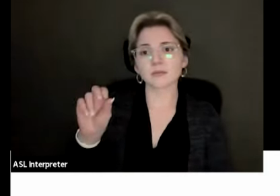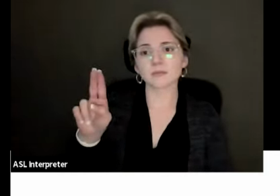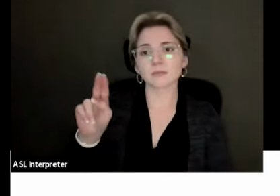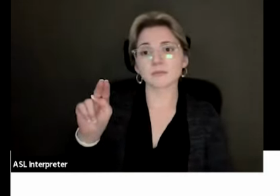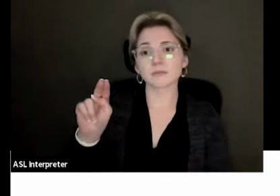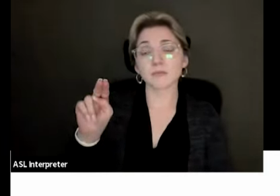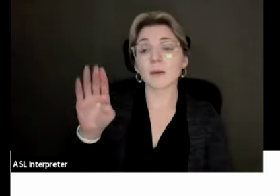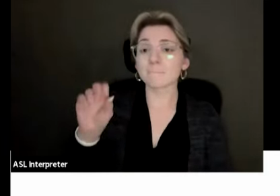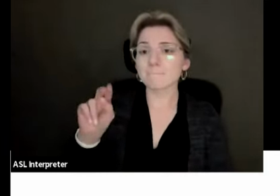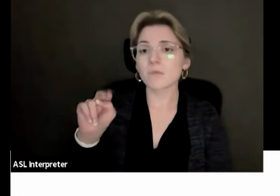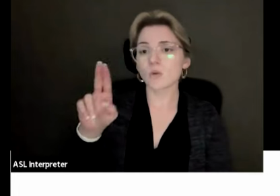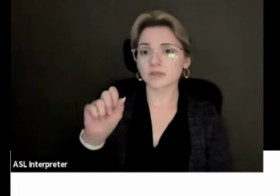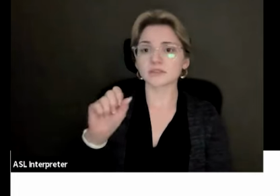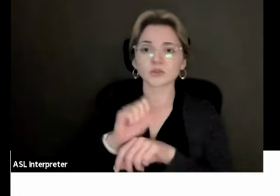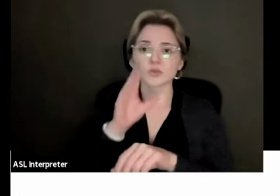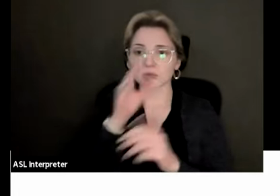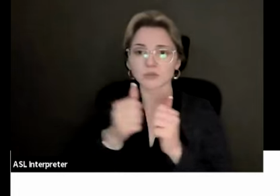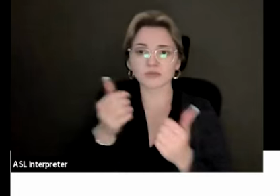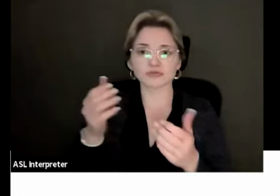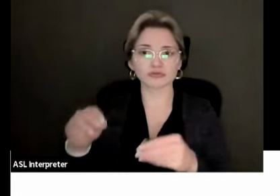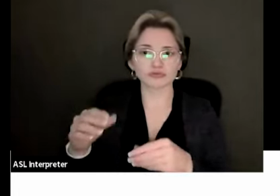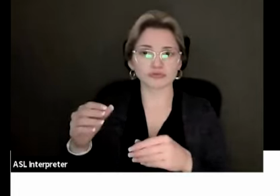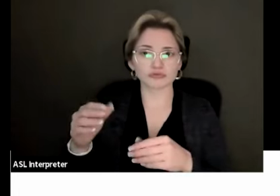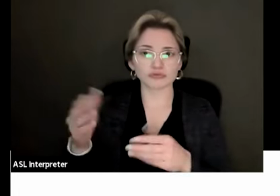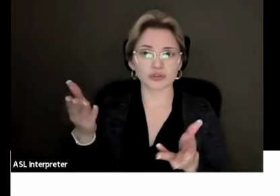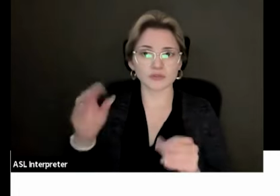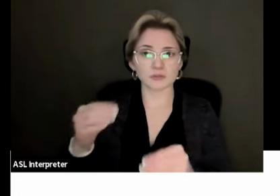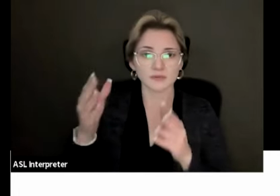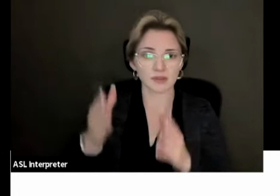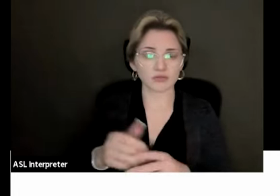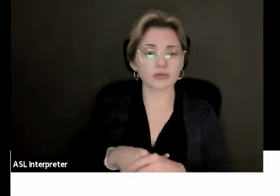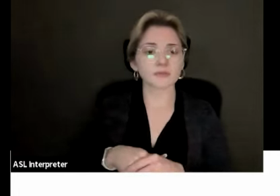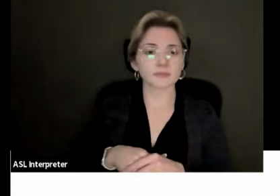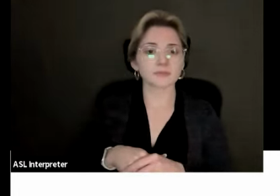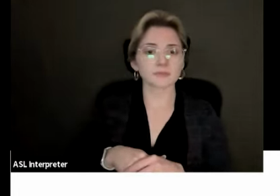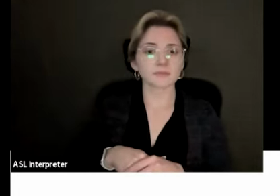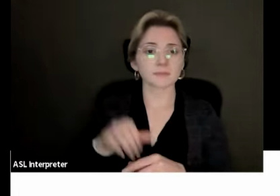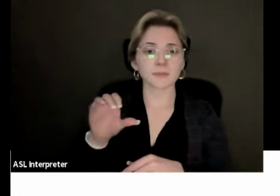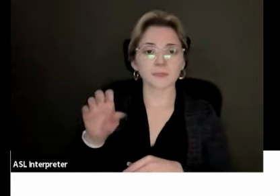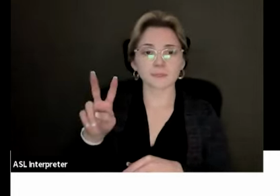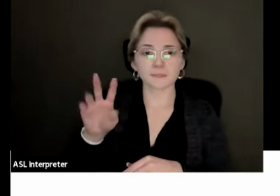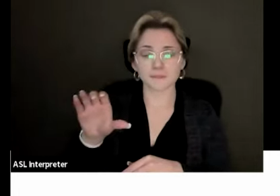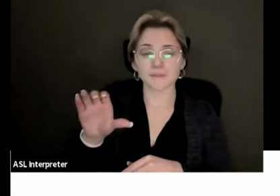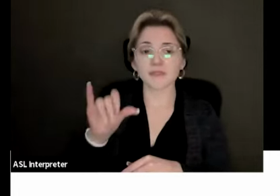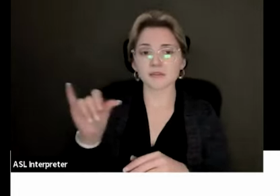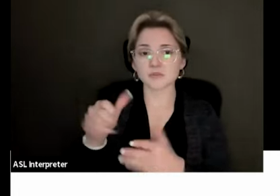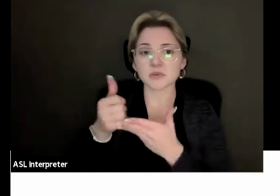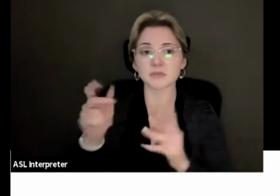that program. Under CPD is also the Housing Opportunities for Persons with AIDS, so